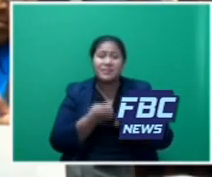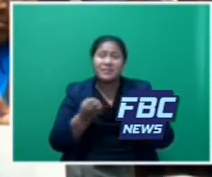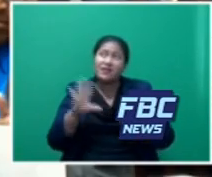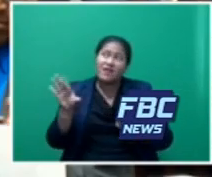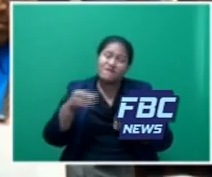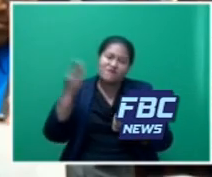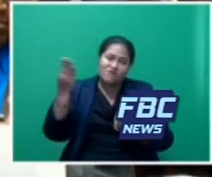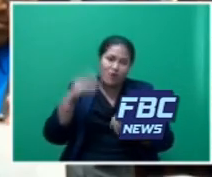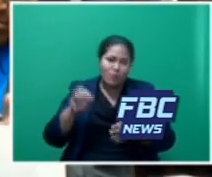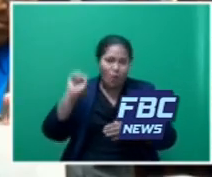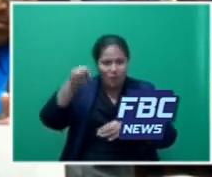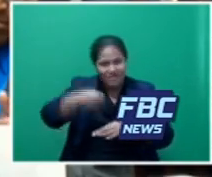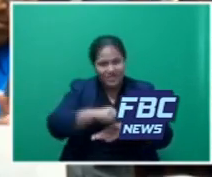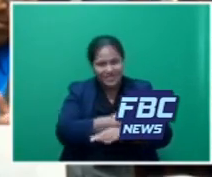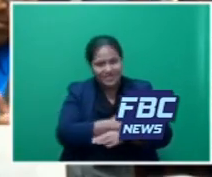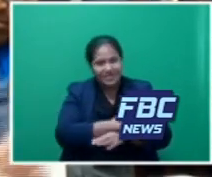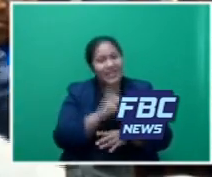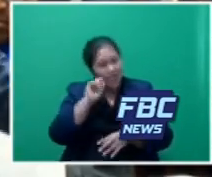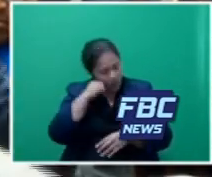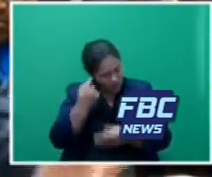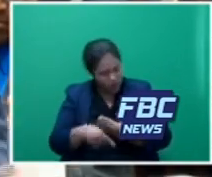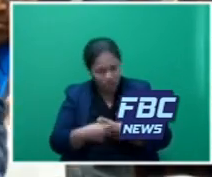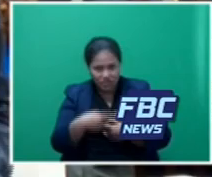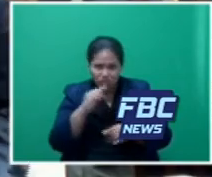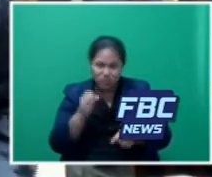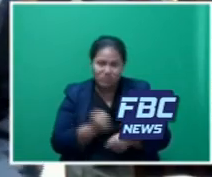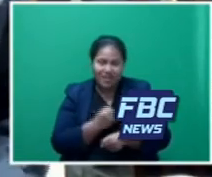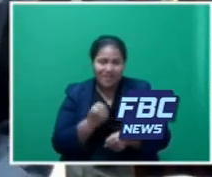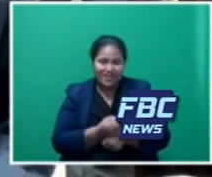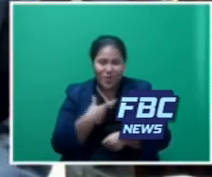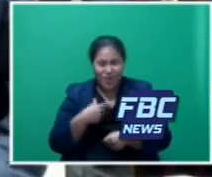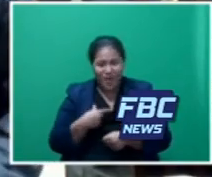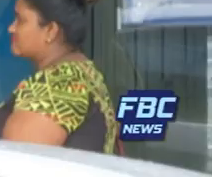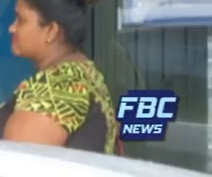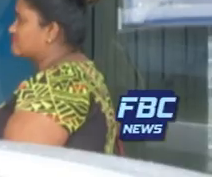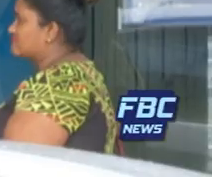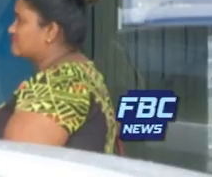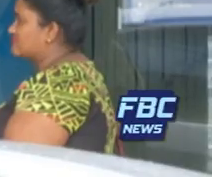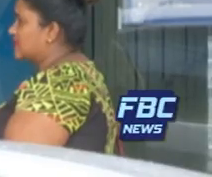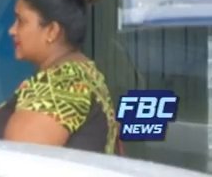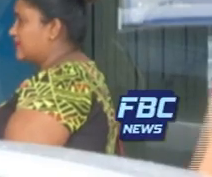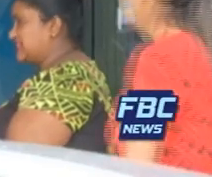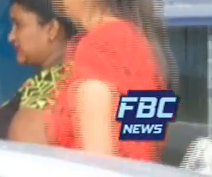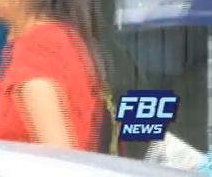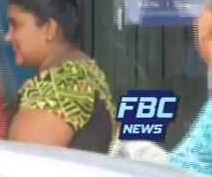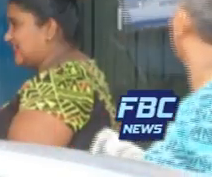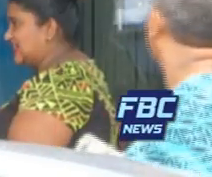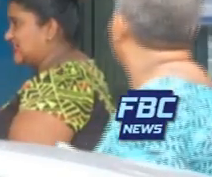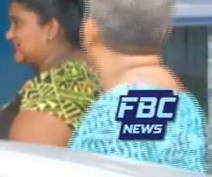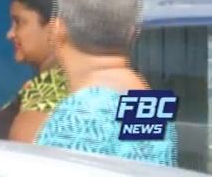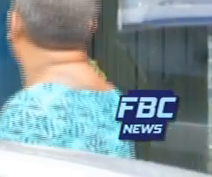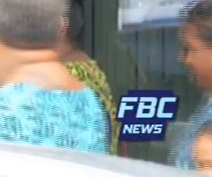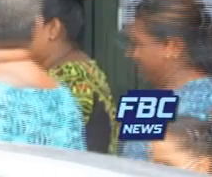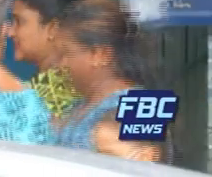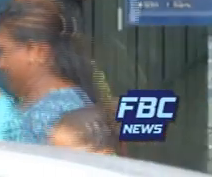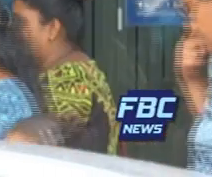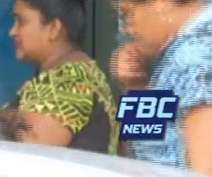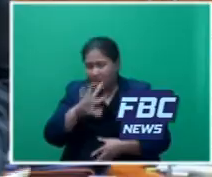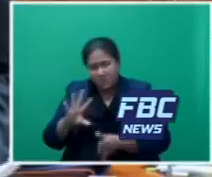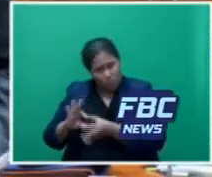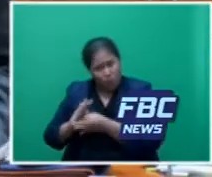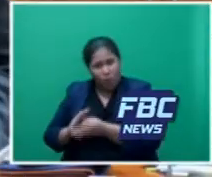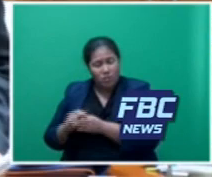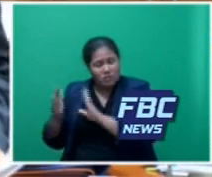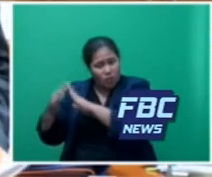the House that the government does not want Fijians to lose their homes because they can't service their loans. And what this law does, Mr. Speaker,